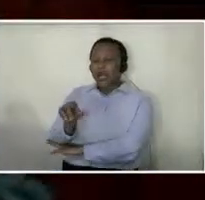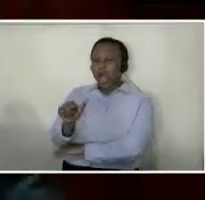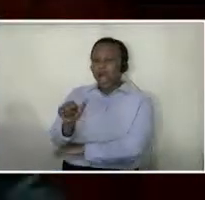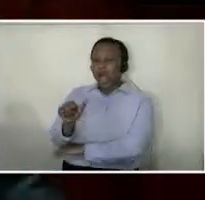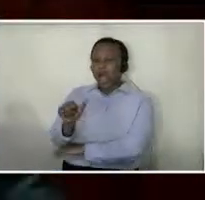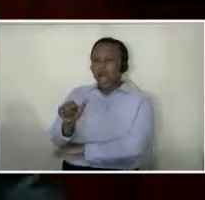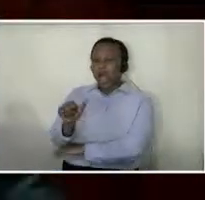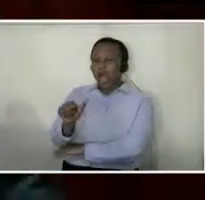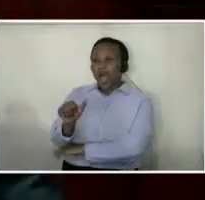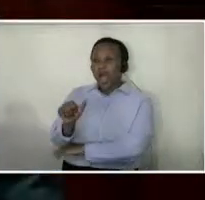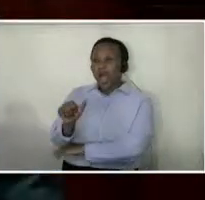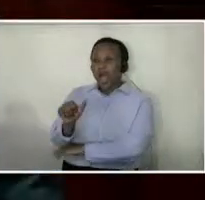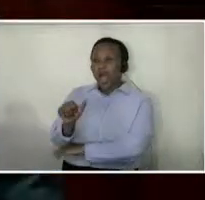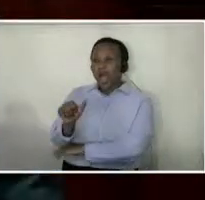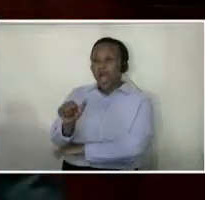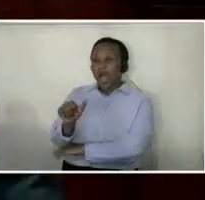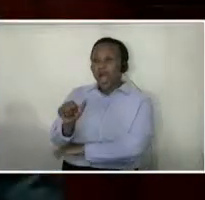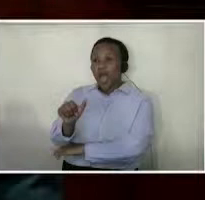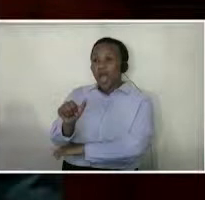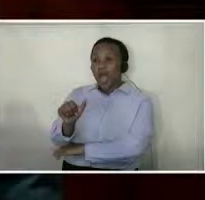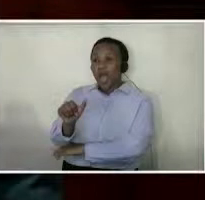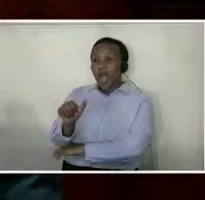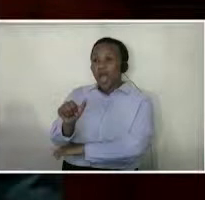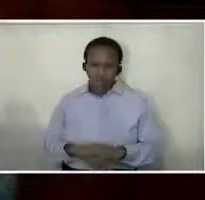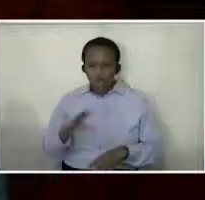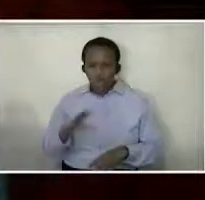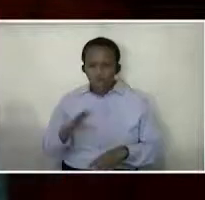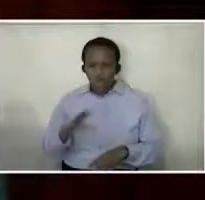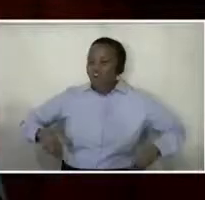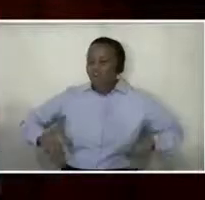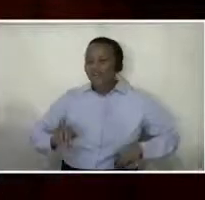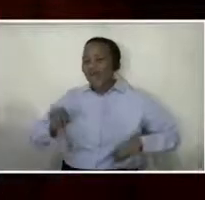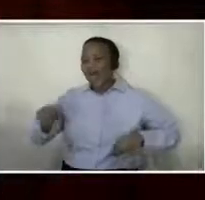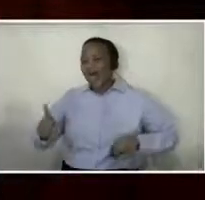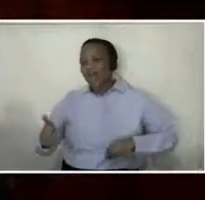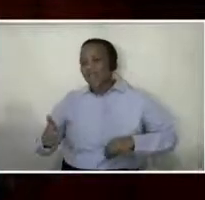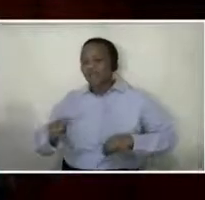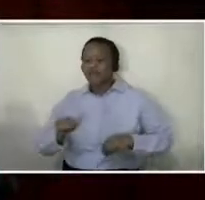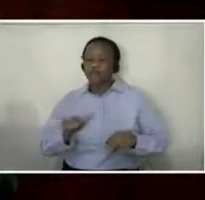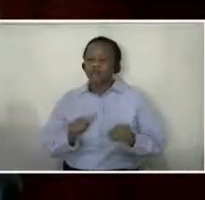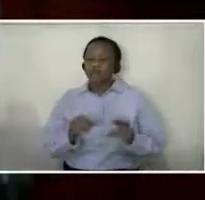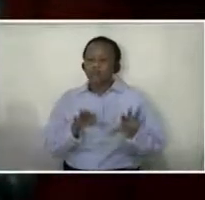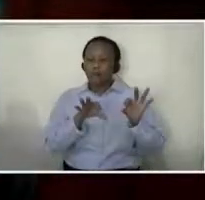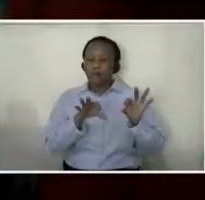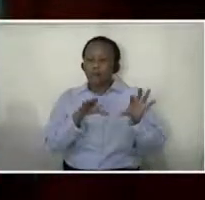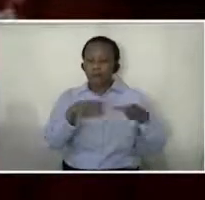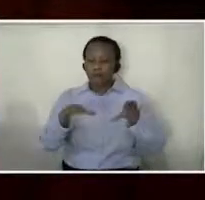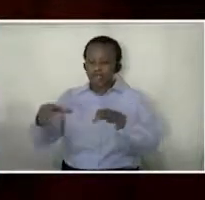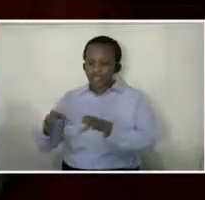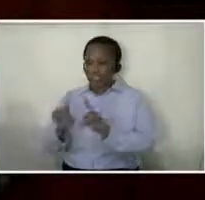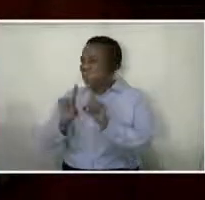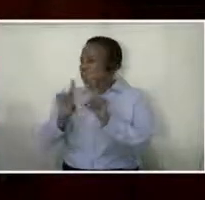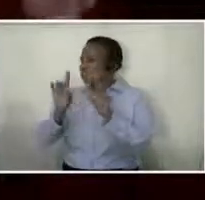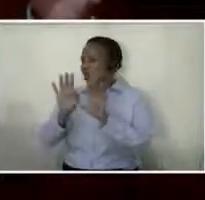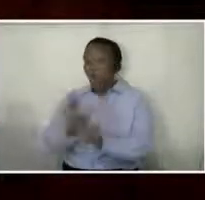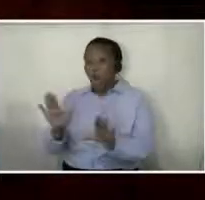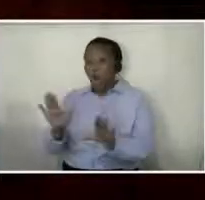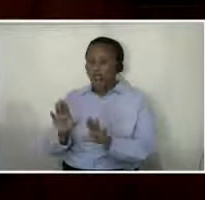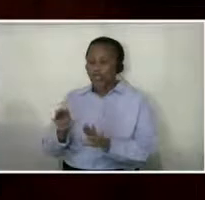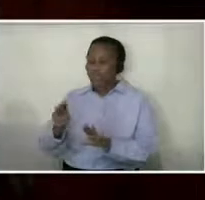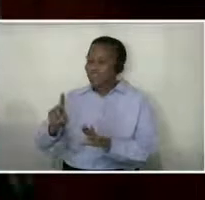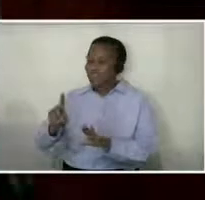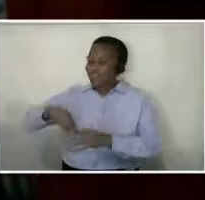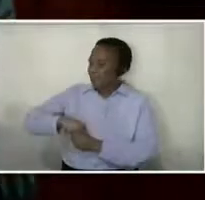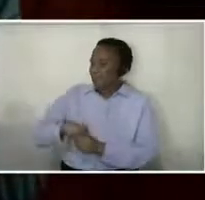no, corruption is for other parties and not the DA. They have told us, the